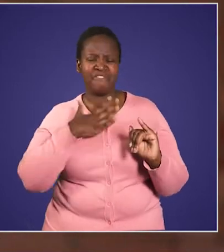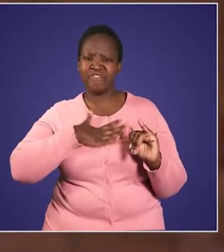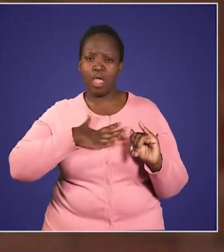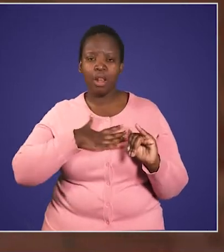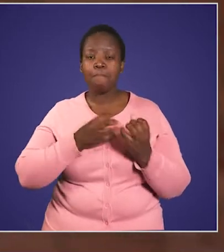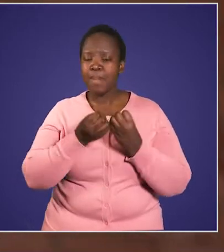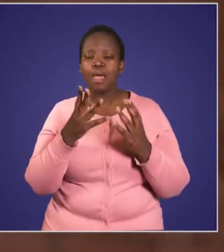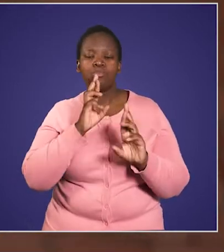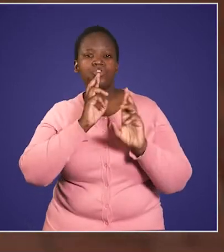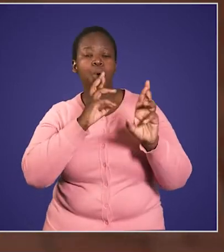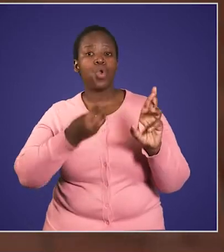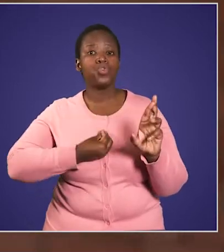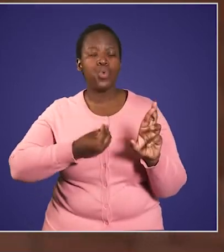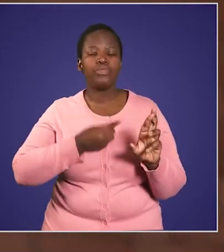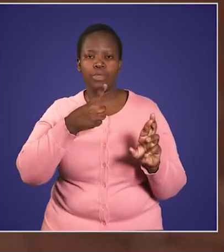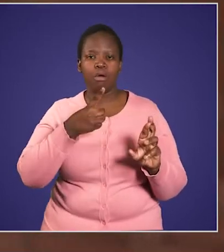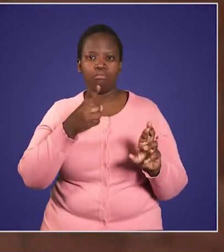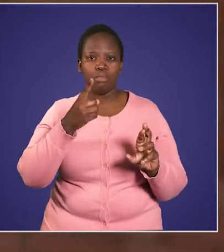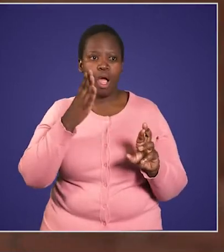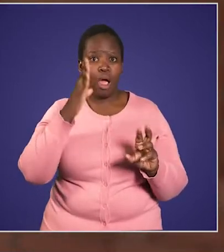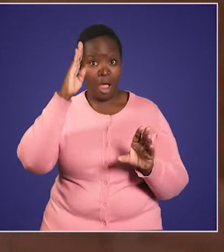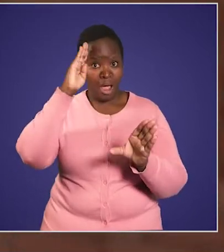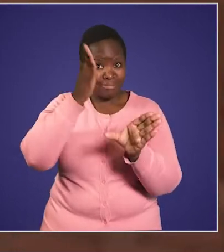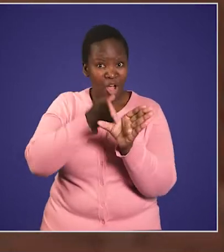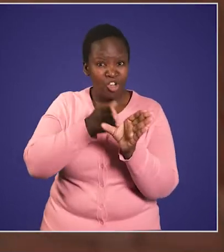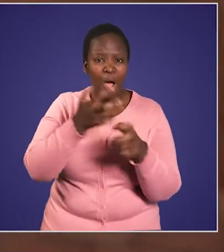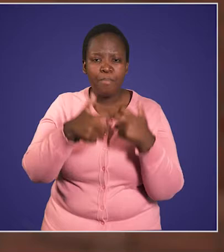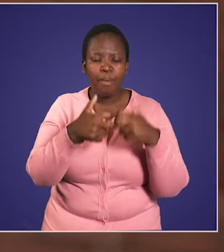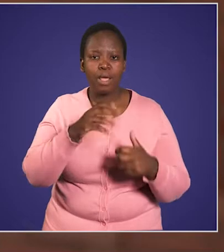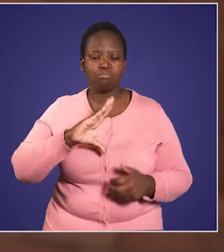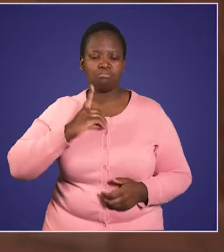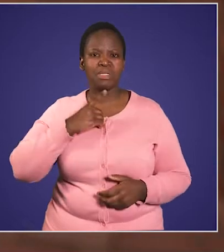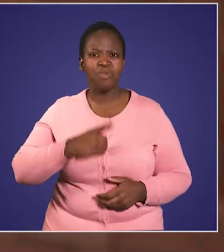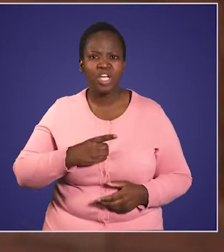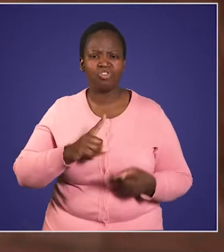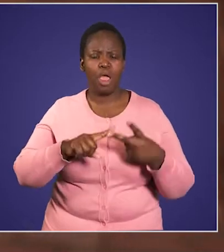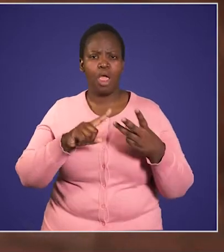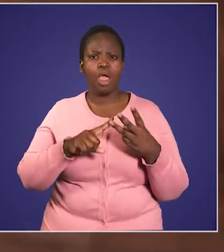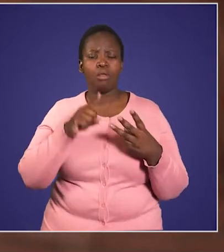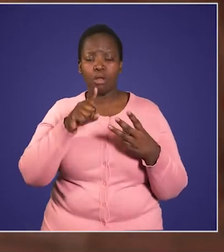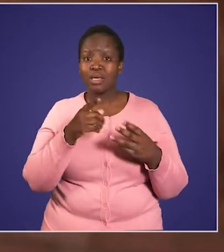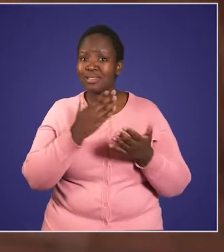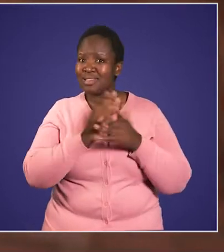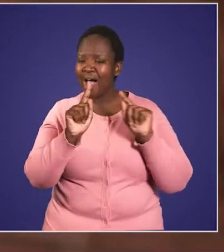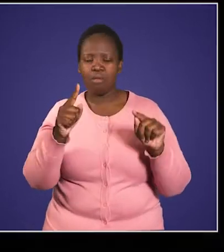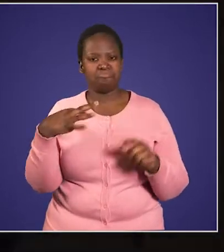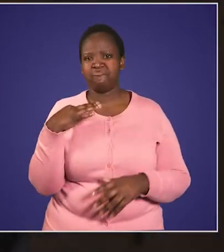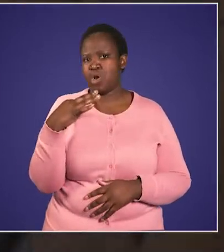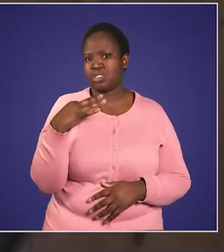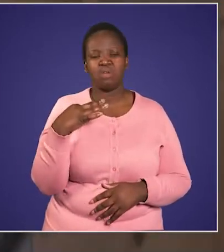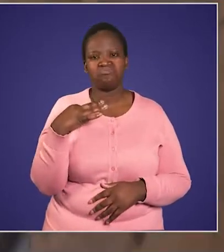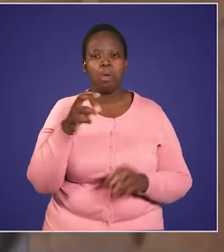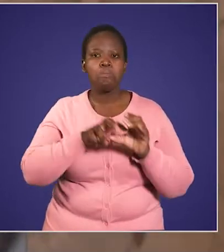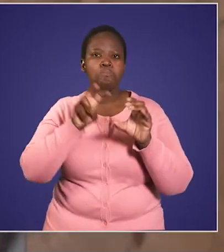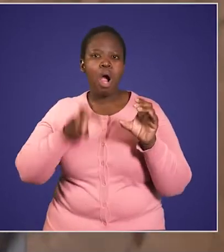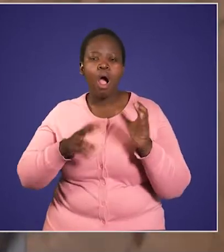and psychological problems, with large numbers forced to drop out of school or doing so voluntarily.